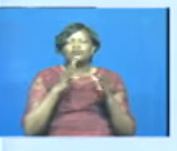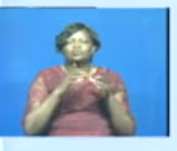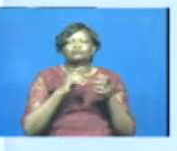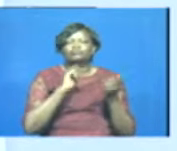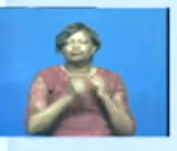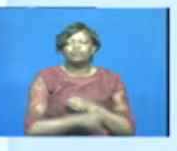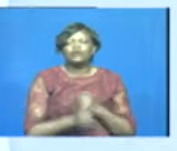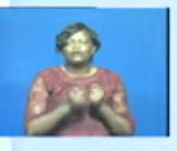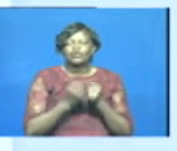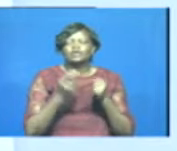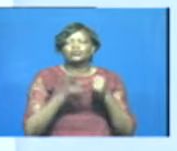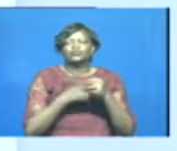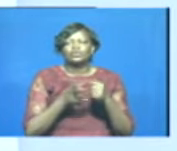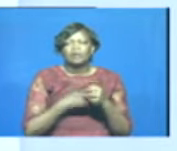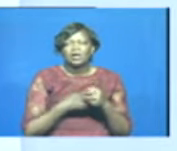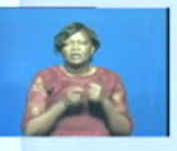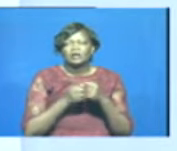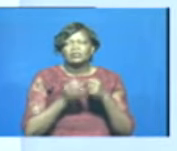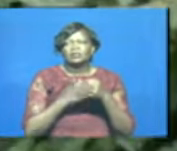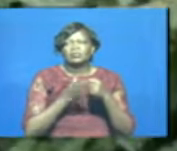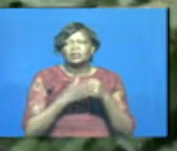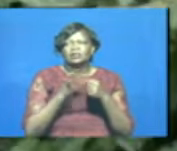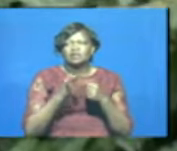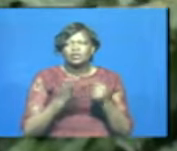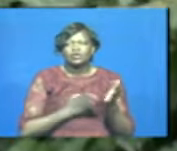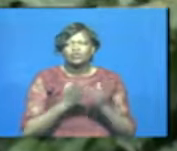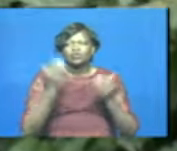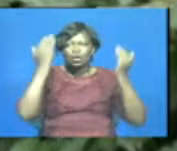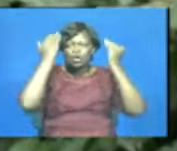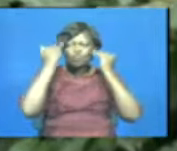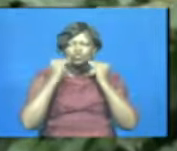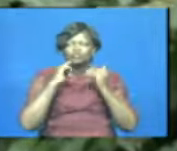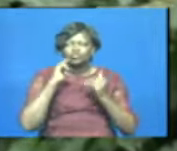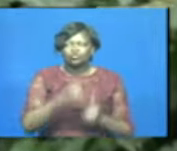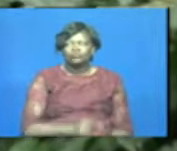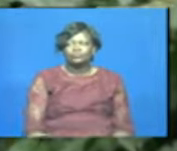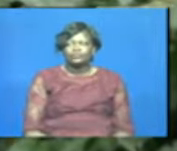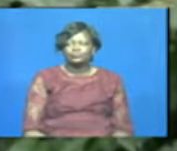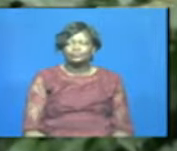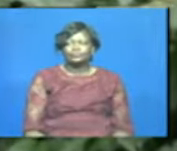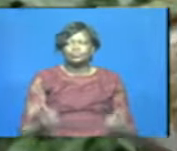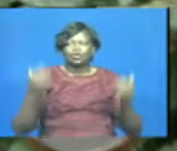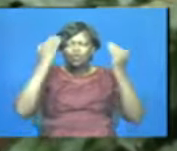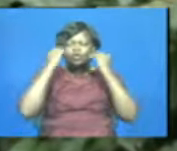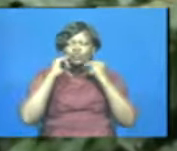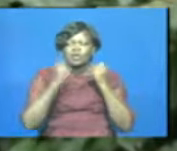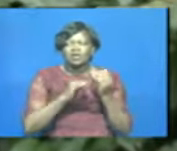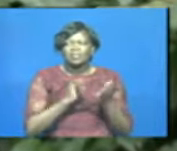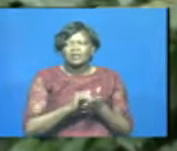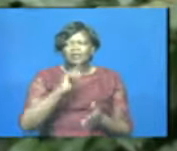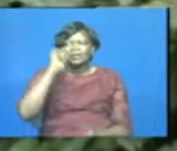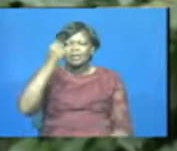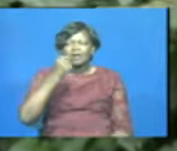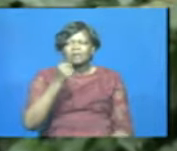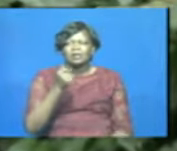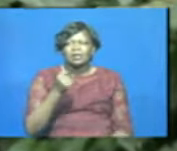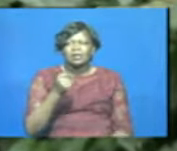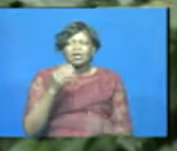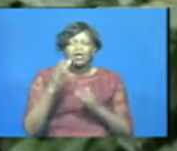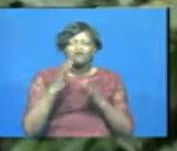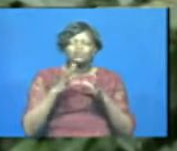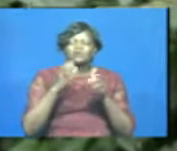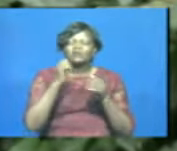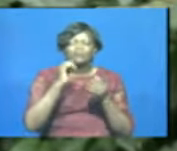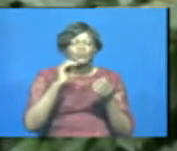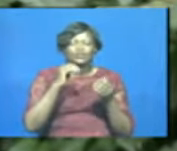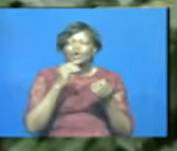July 1993 through a court ruling. The court gave a ruling that Kenya Air Force has never been disbanded. That's when